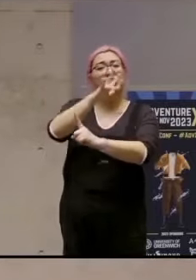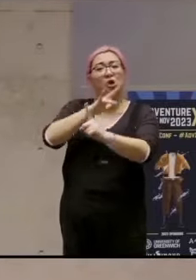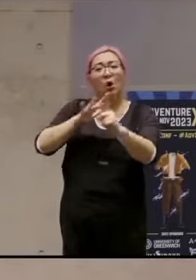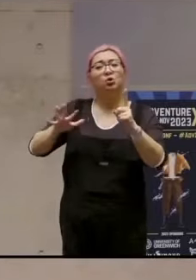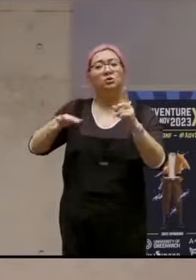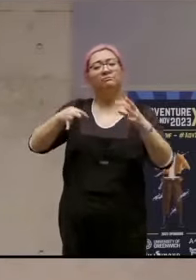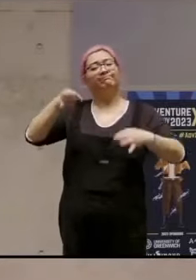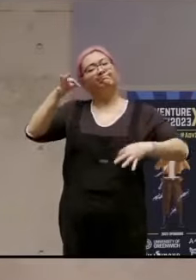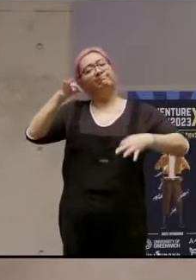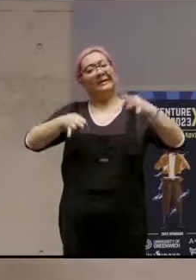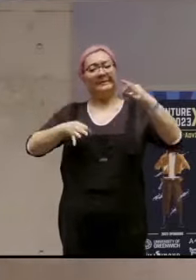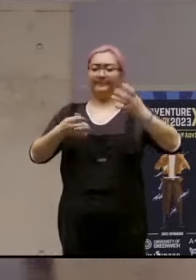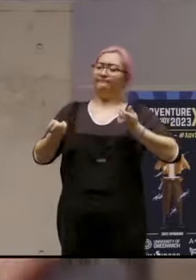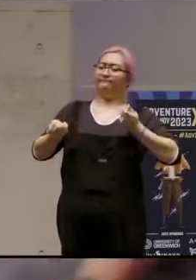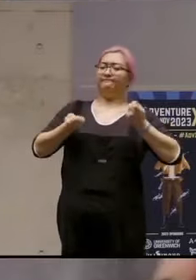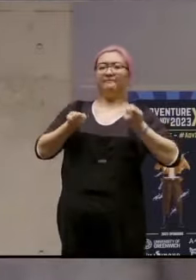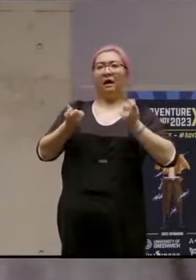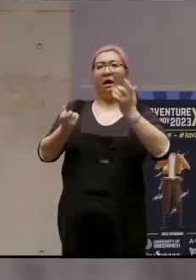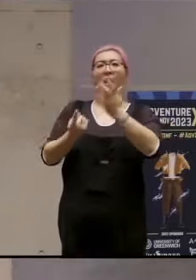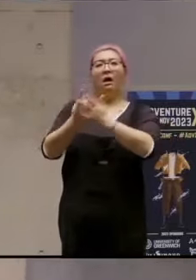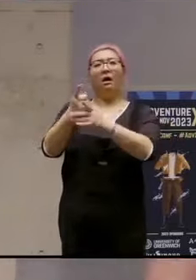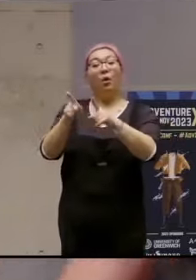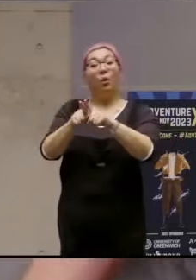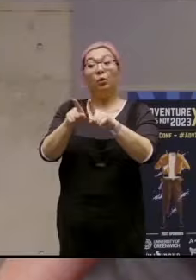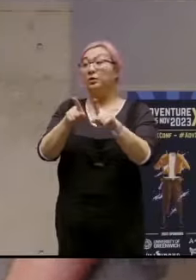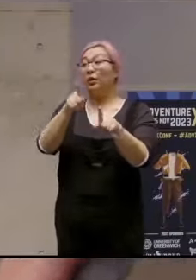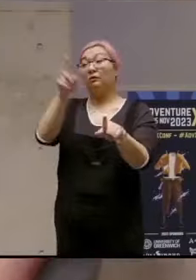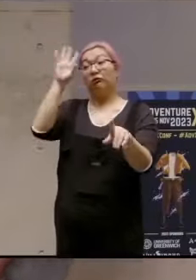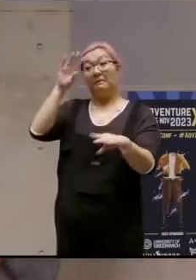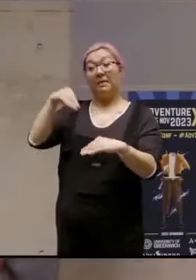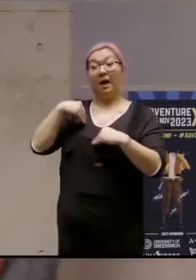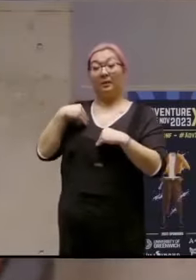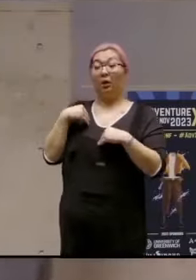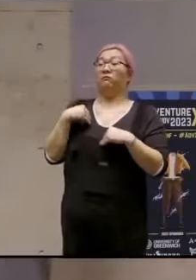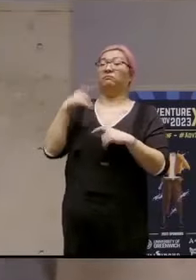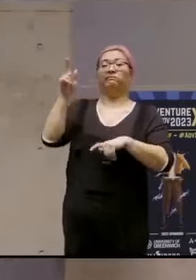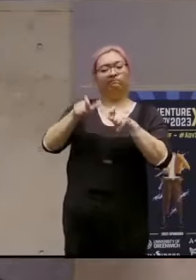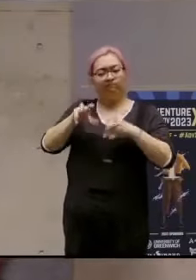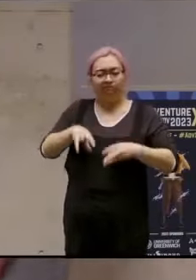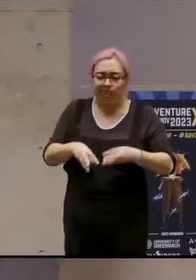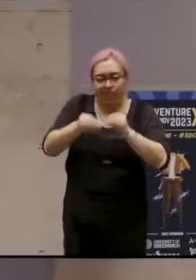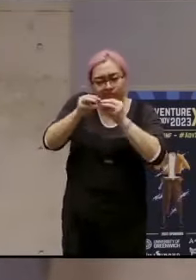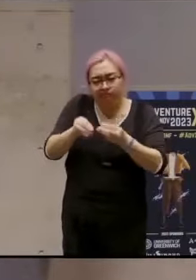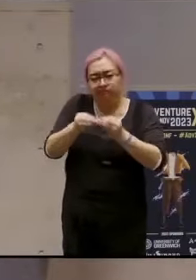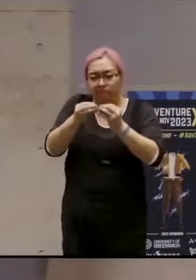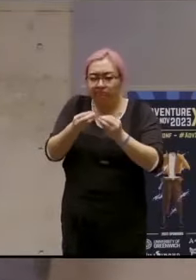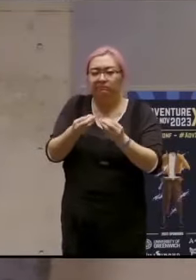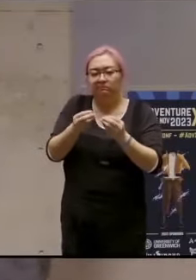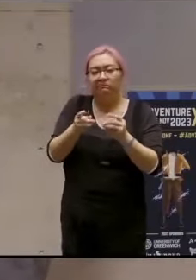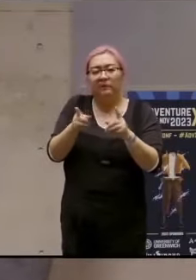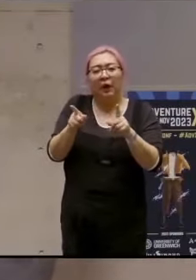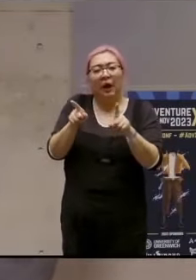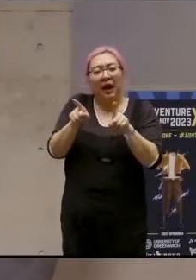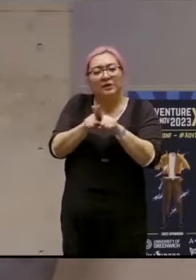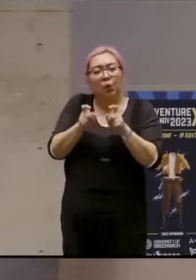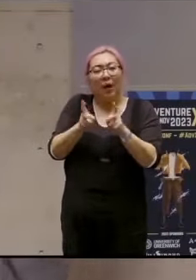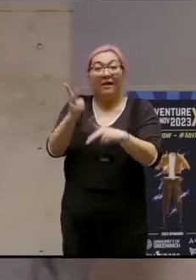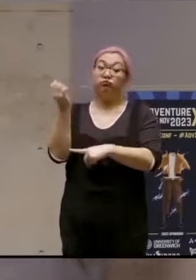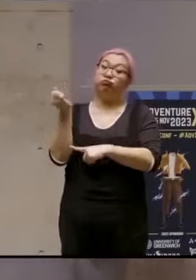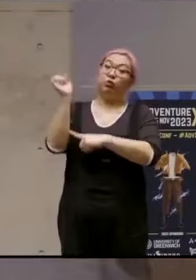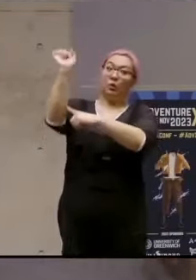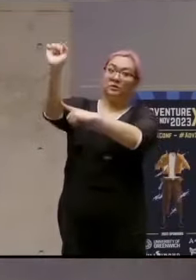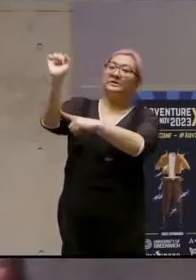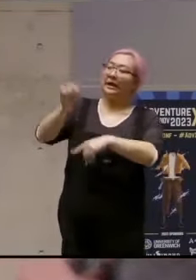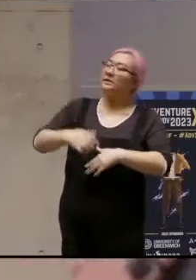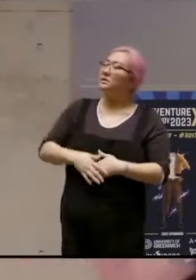they might be a way of protest. And also in Czechia, definitely. And most started by